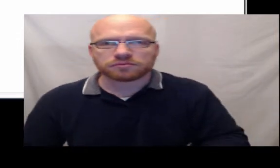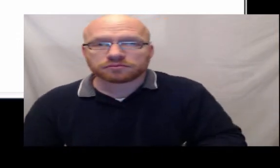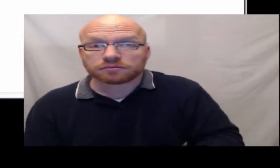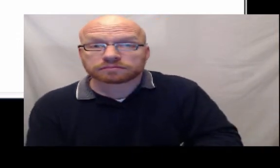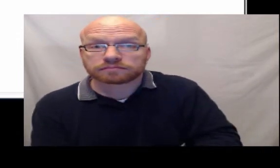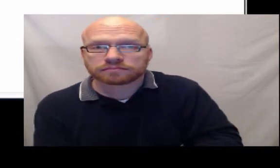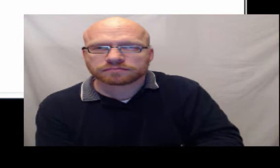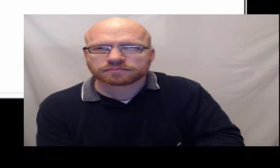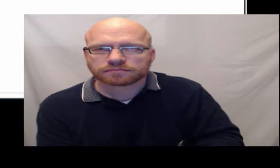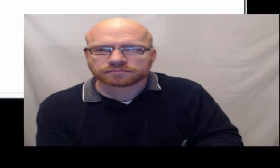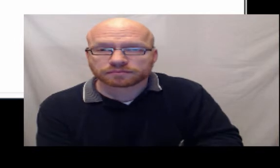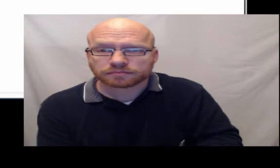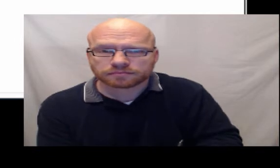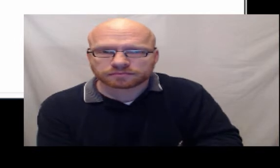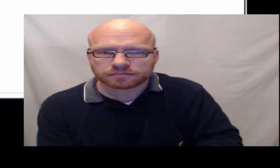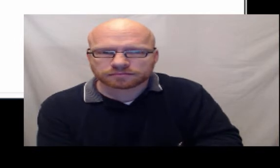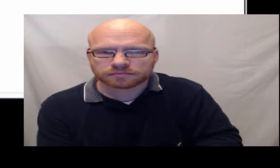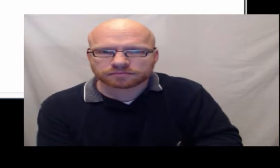factor that.